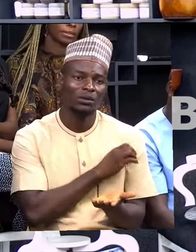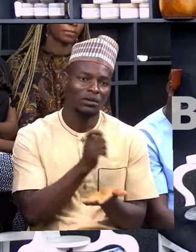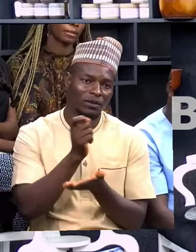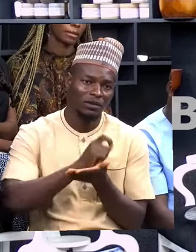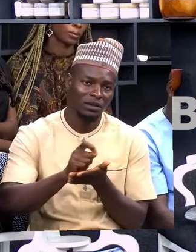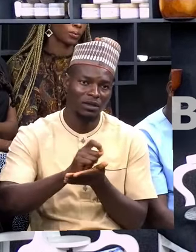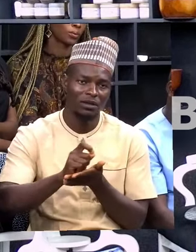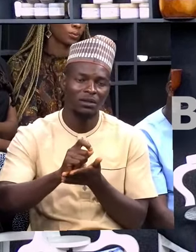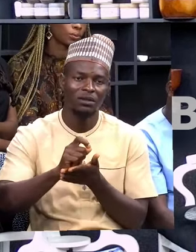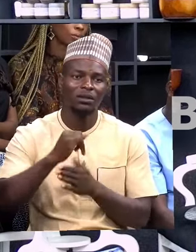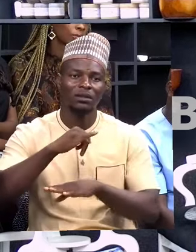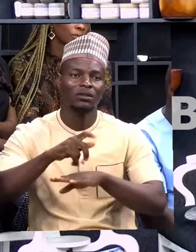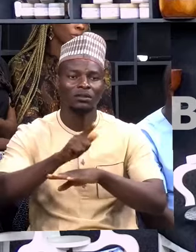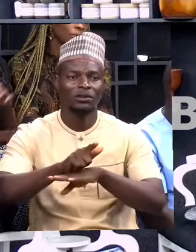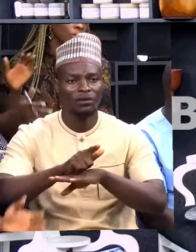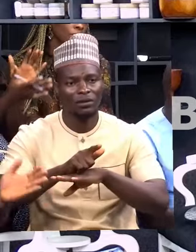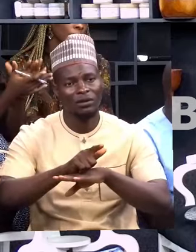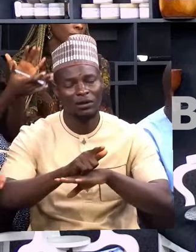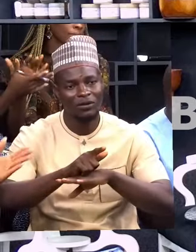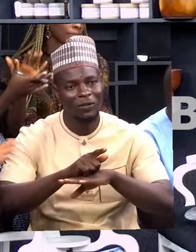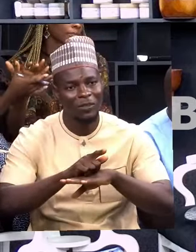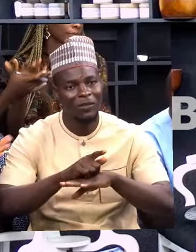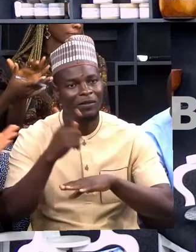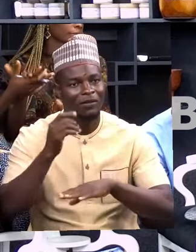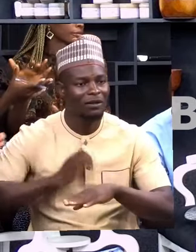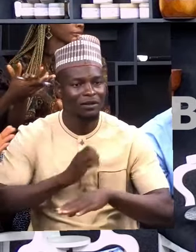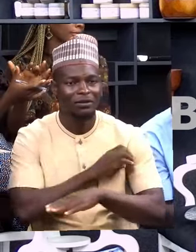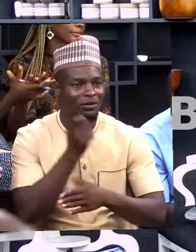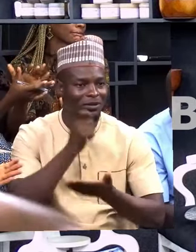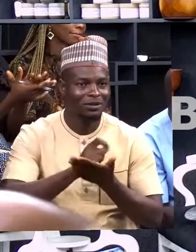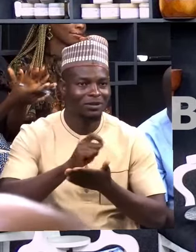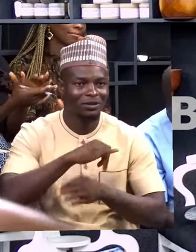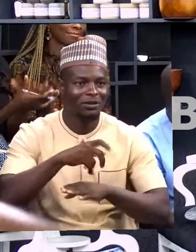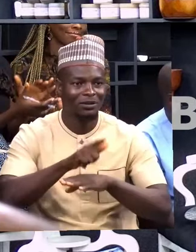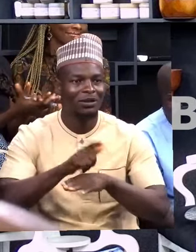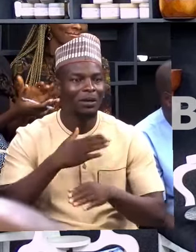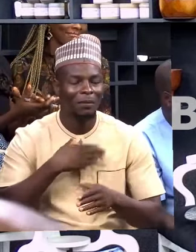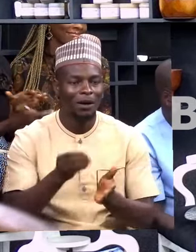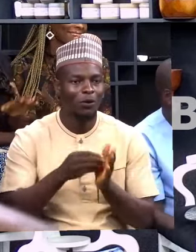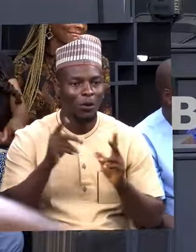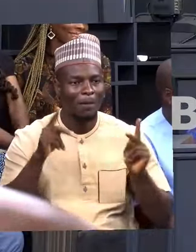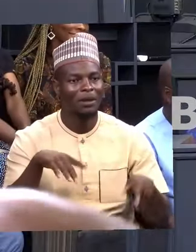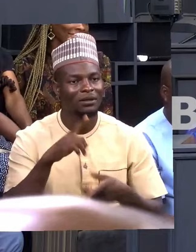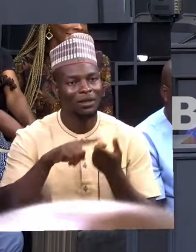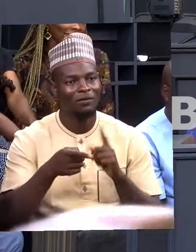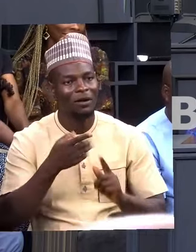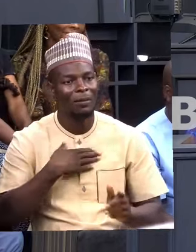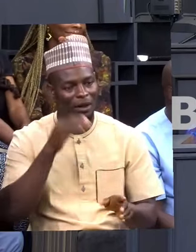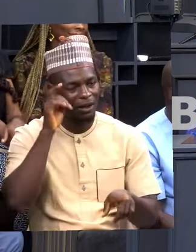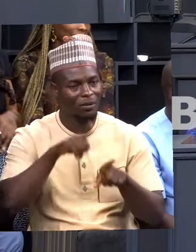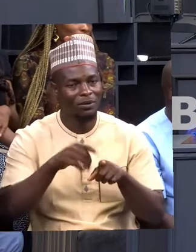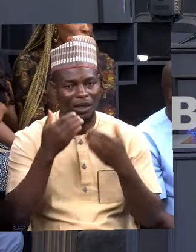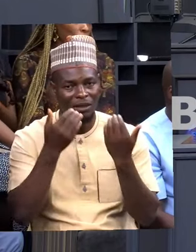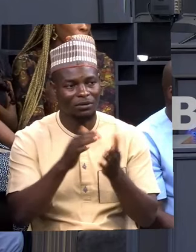James David Lalu. Let's appraise my own personal friend. Yes, sir. My brother. Yes, sir. Thank you.